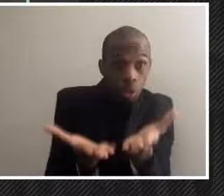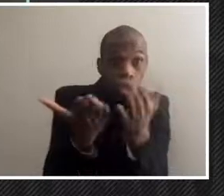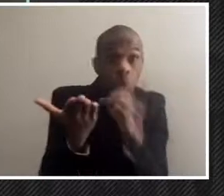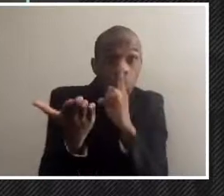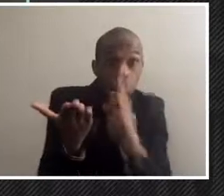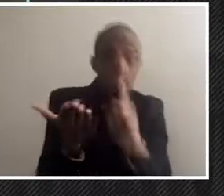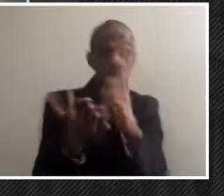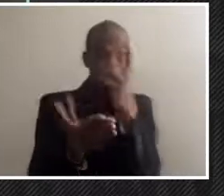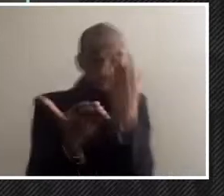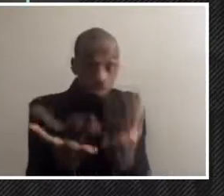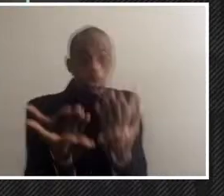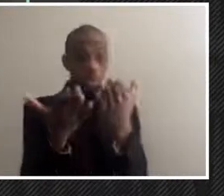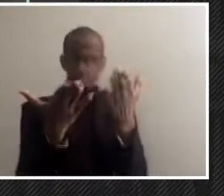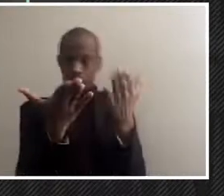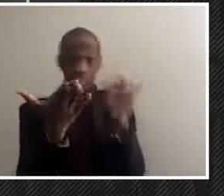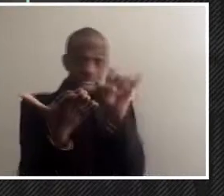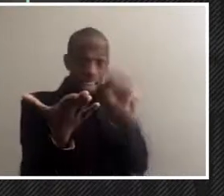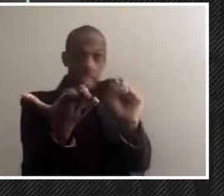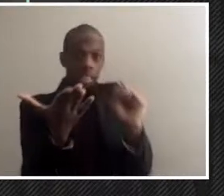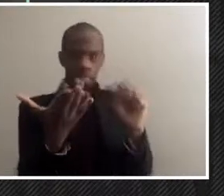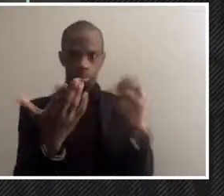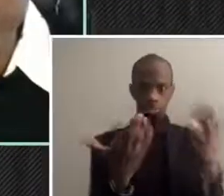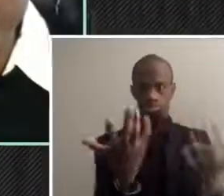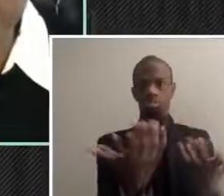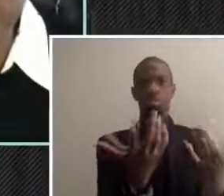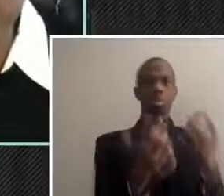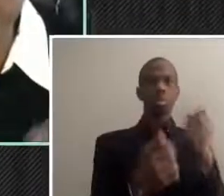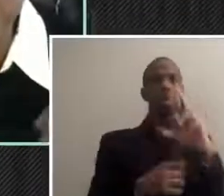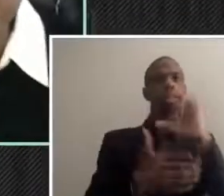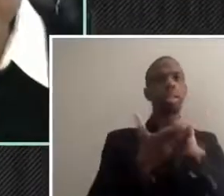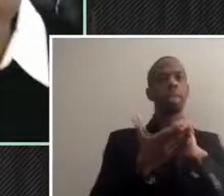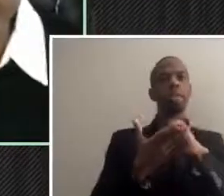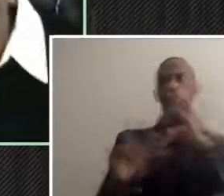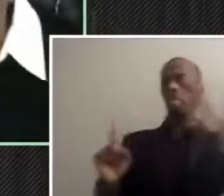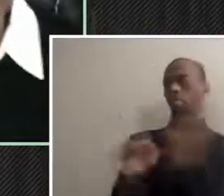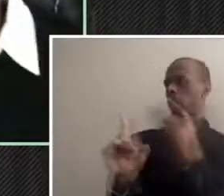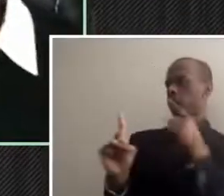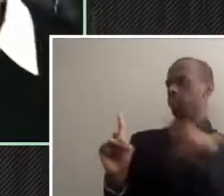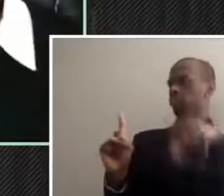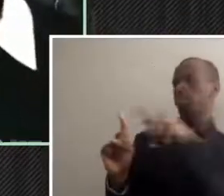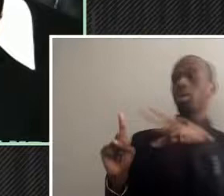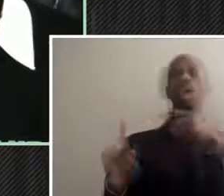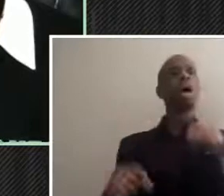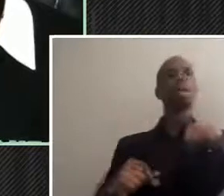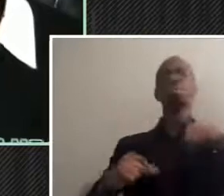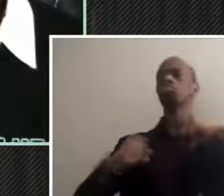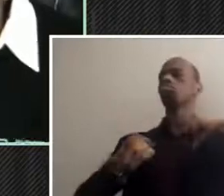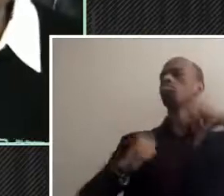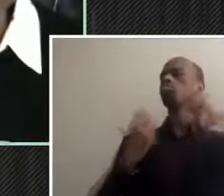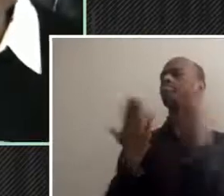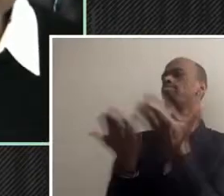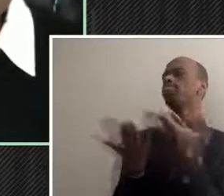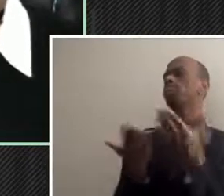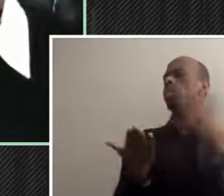deserve, you know, basic fundamental rights, right? And so taking care of your base first is important to me.